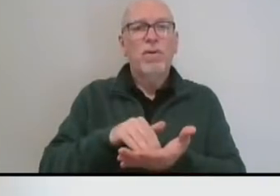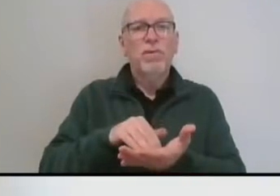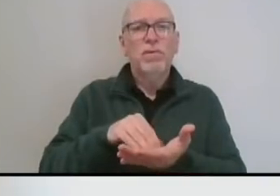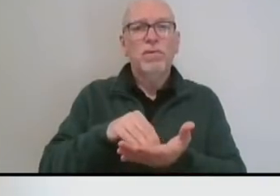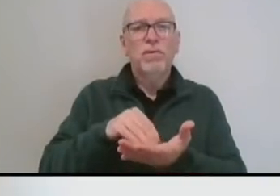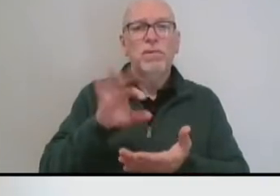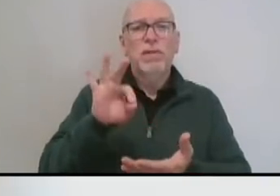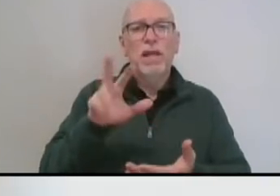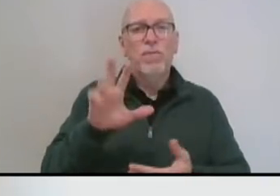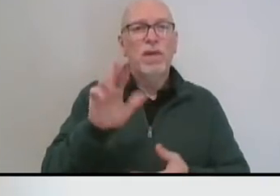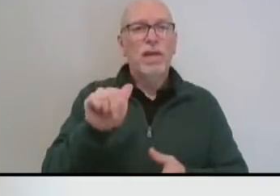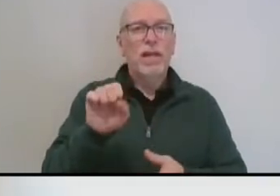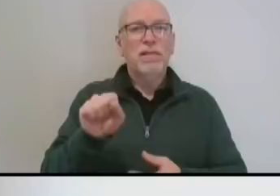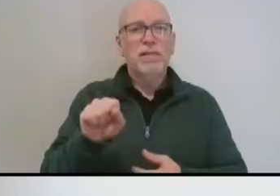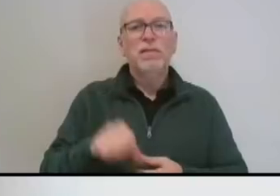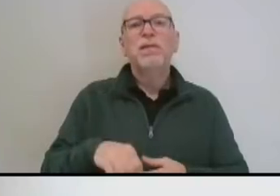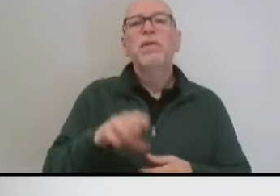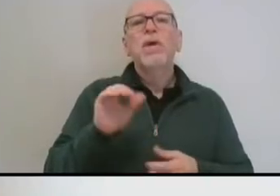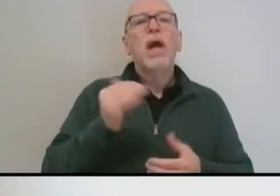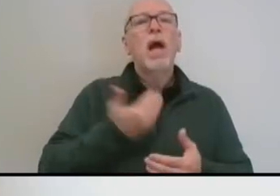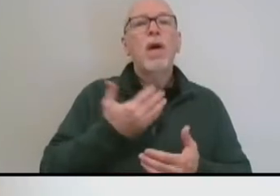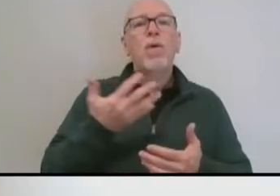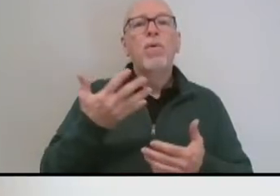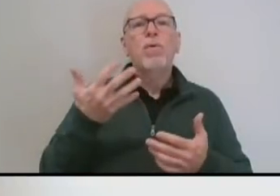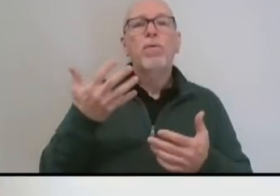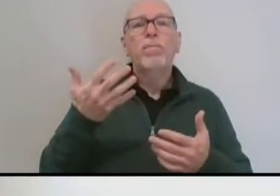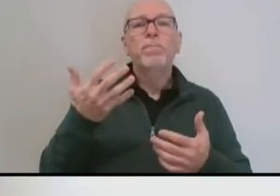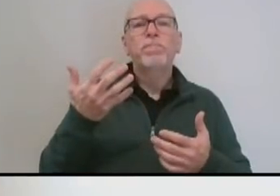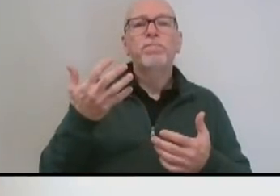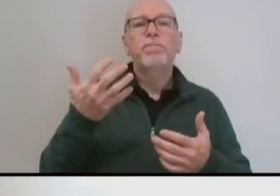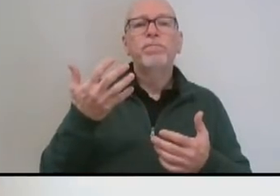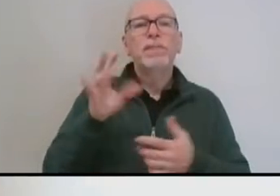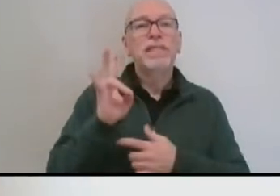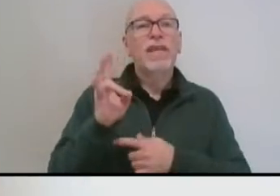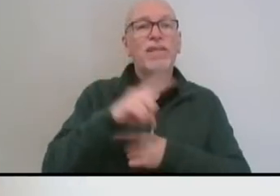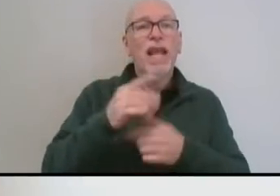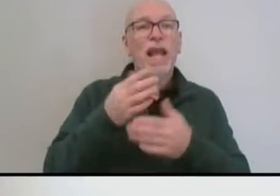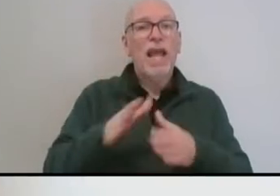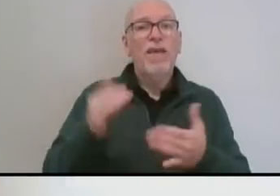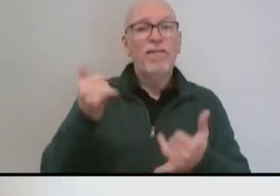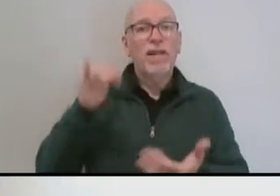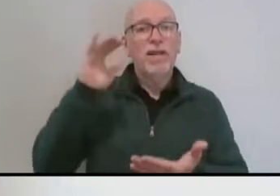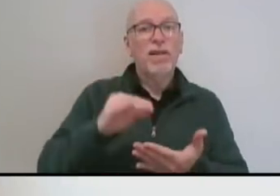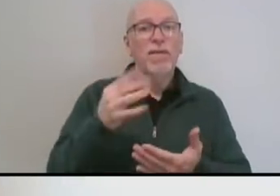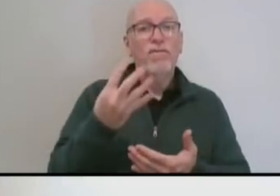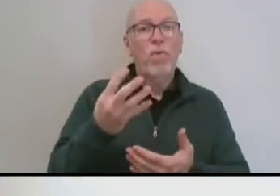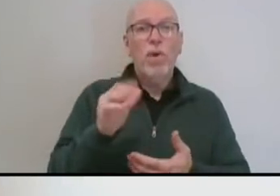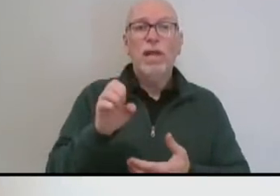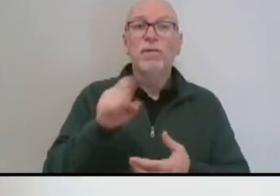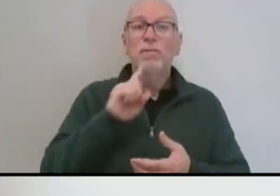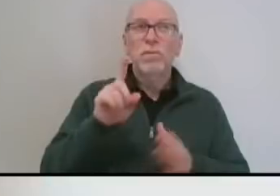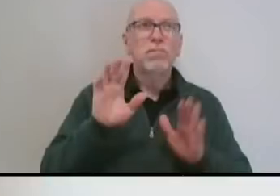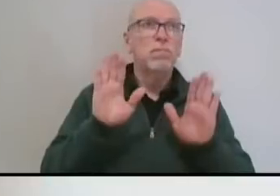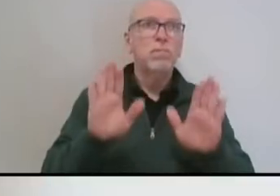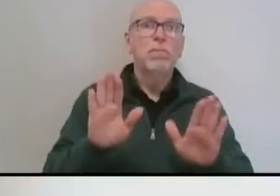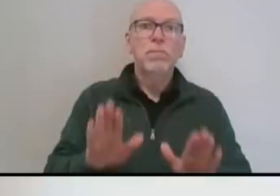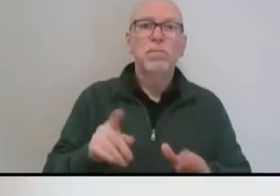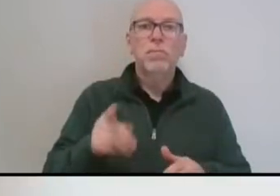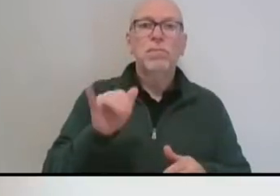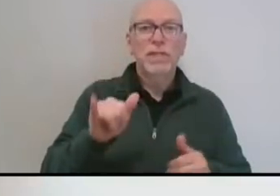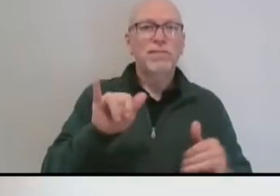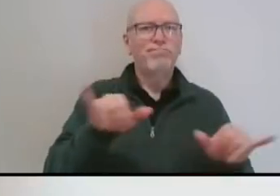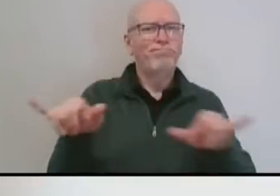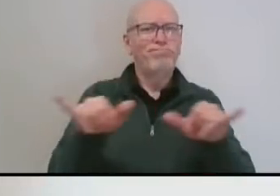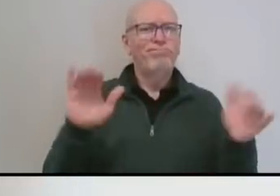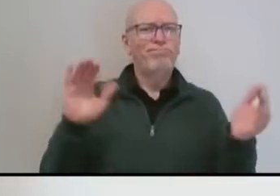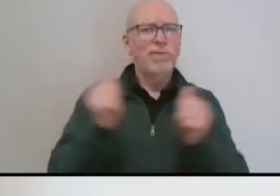5,093 cases. So our rolling 7-day average is down to 4 cases, which is fantastic. That mirrors what's happening